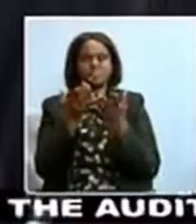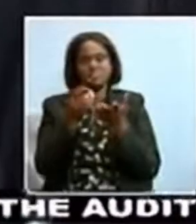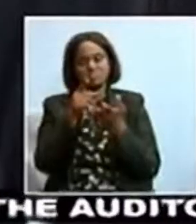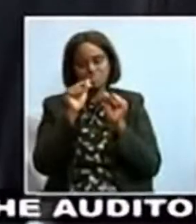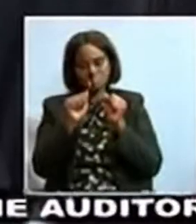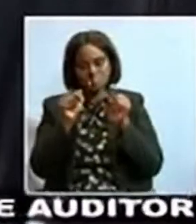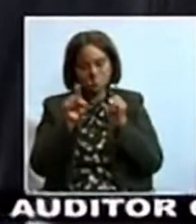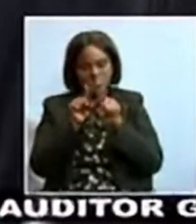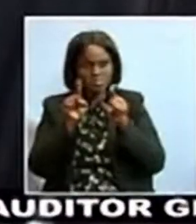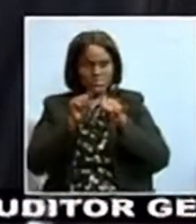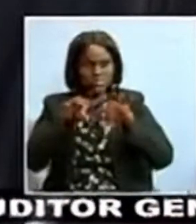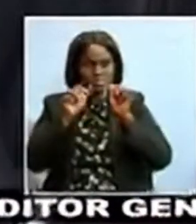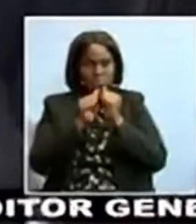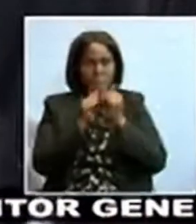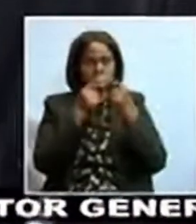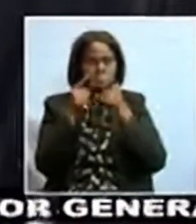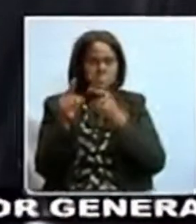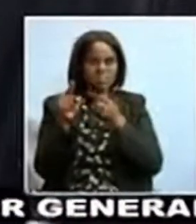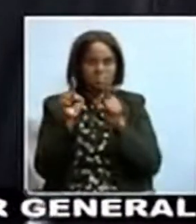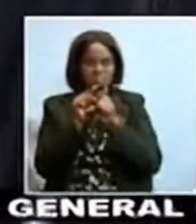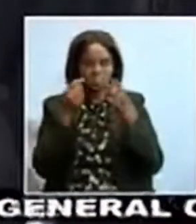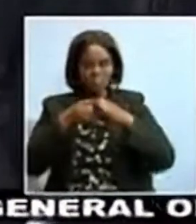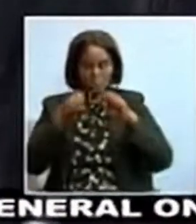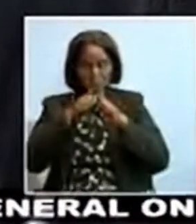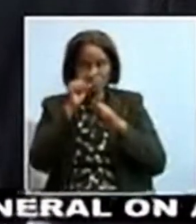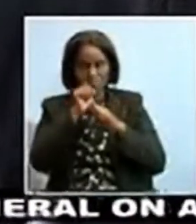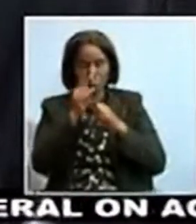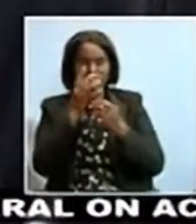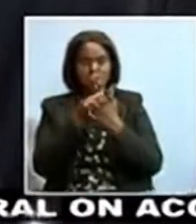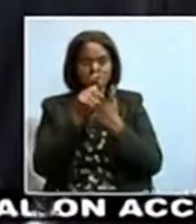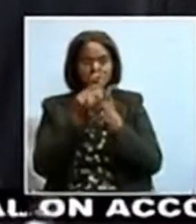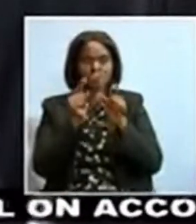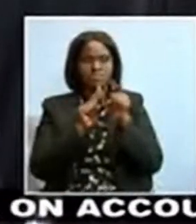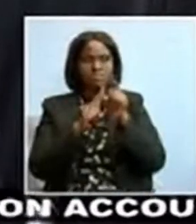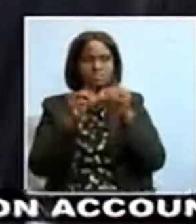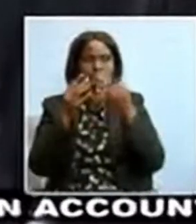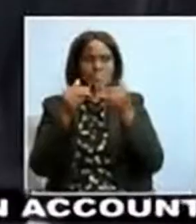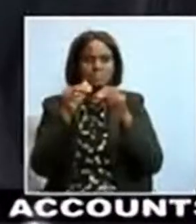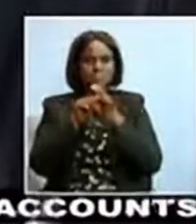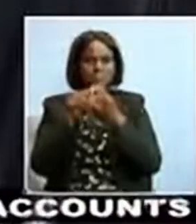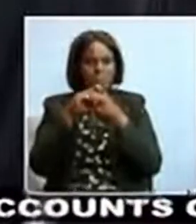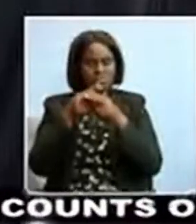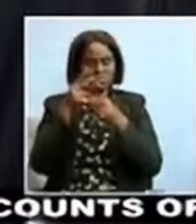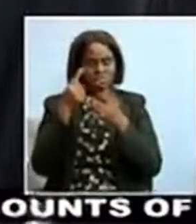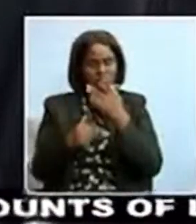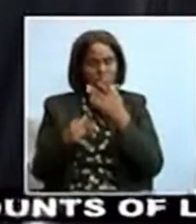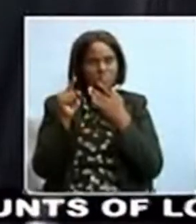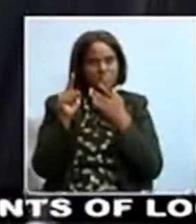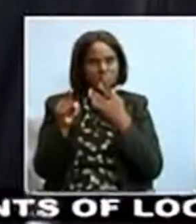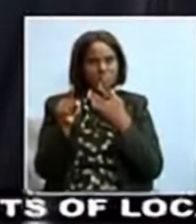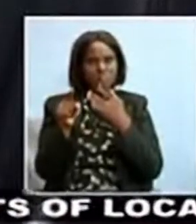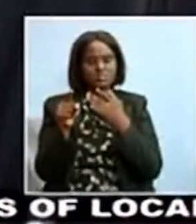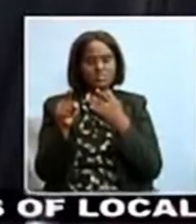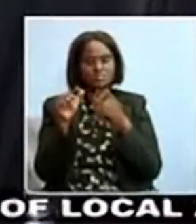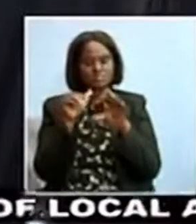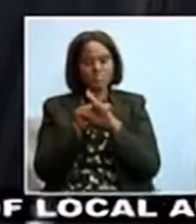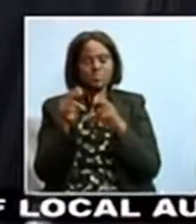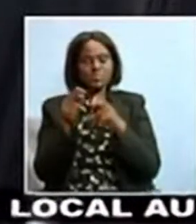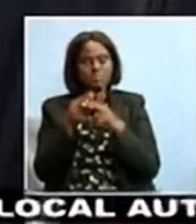can continue with this variation. And even this variation, has it been in short, what is the